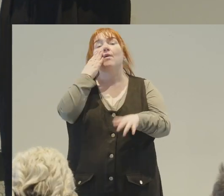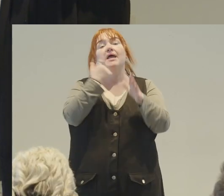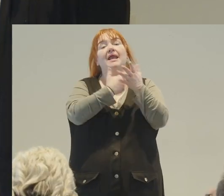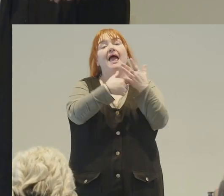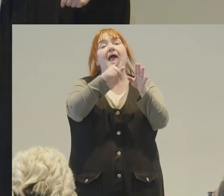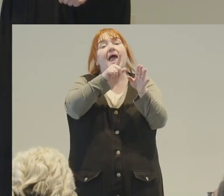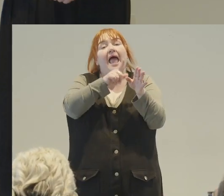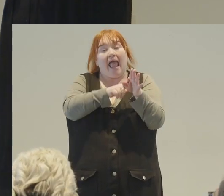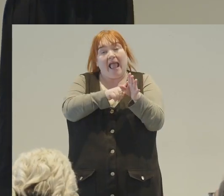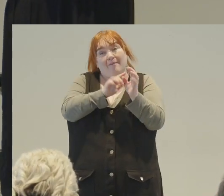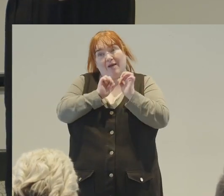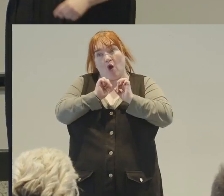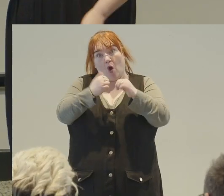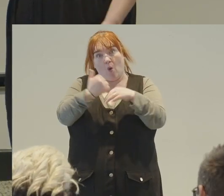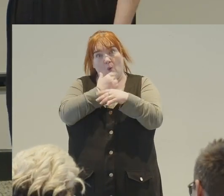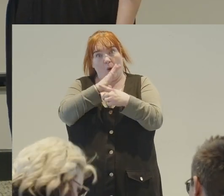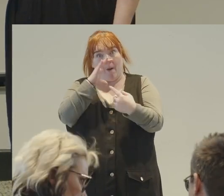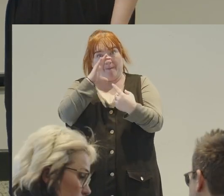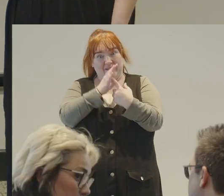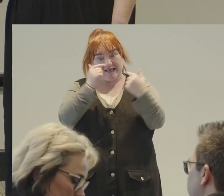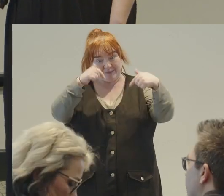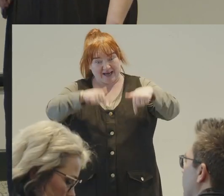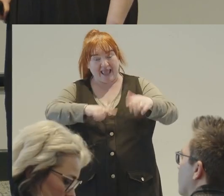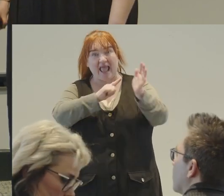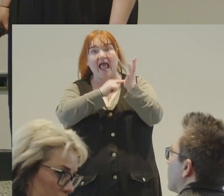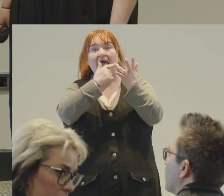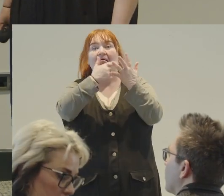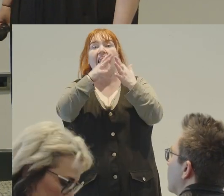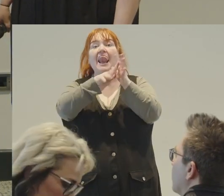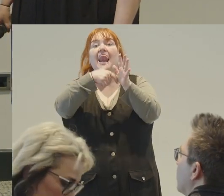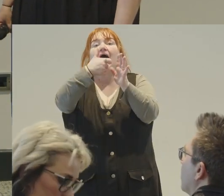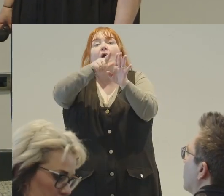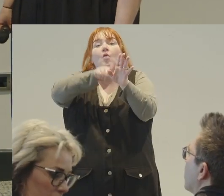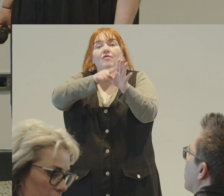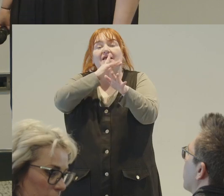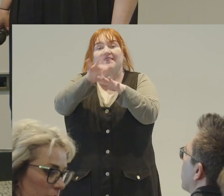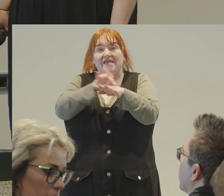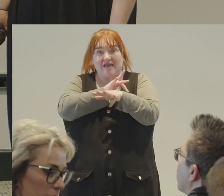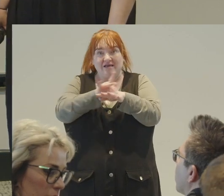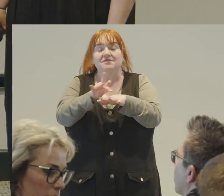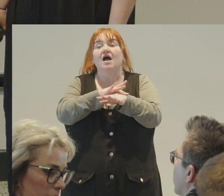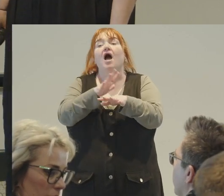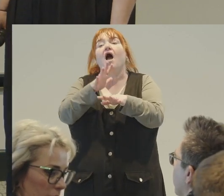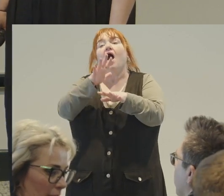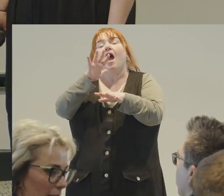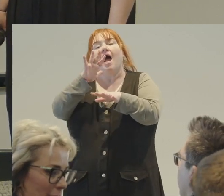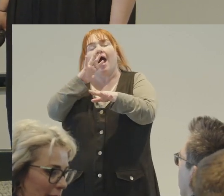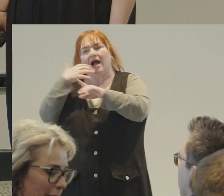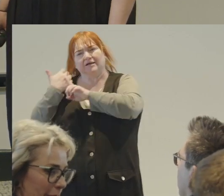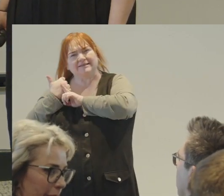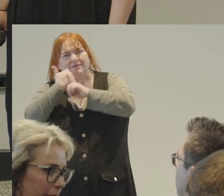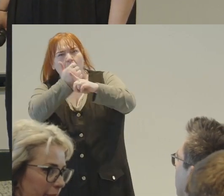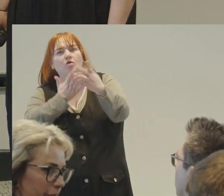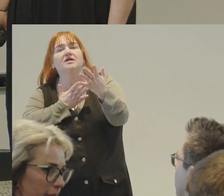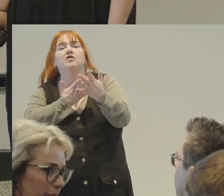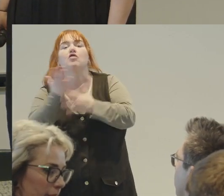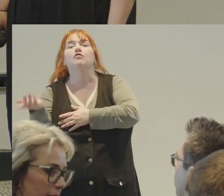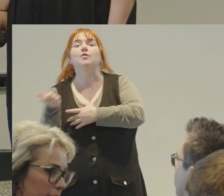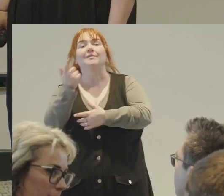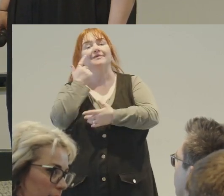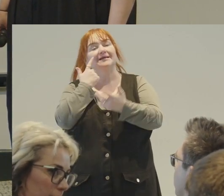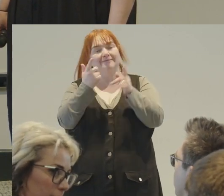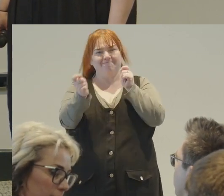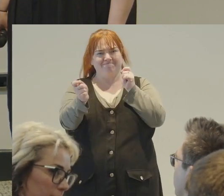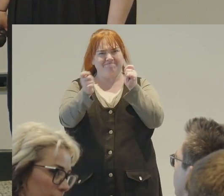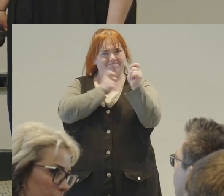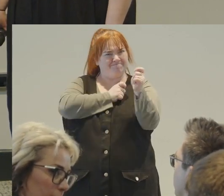be her support. We did a lot of work looking at making policies easy read. So it was really important to be able